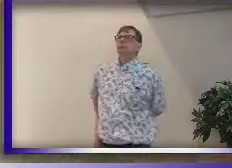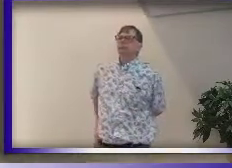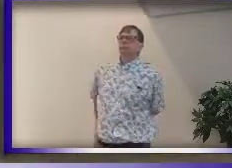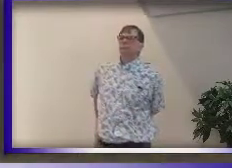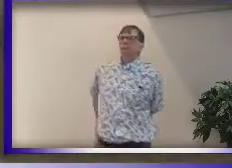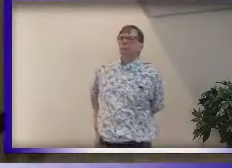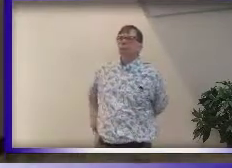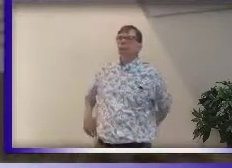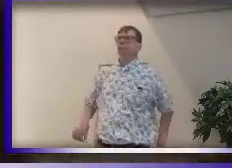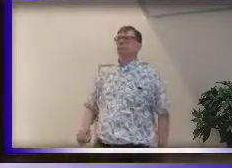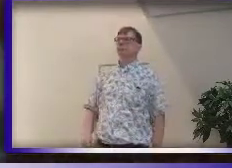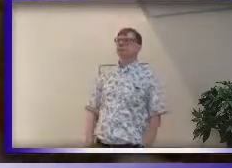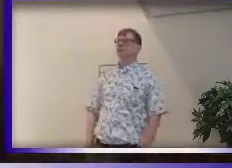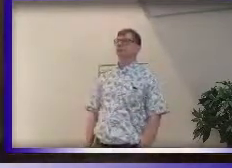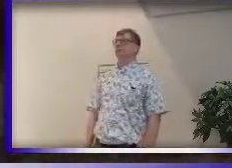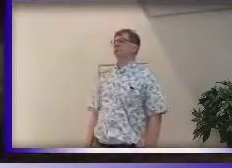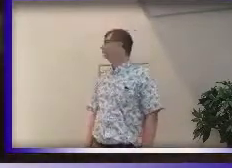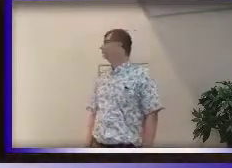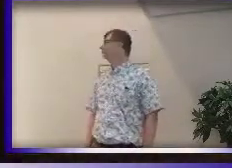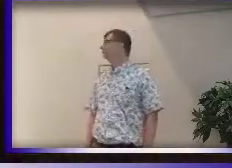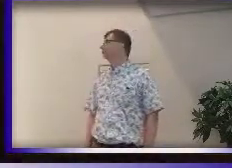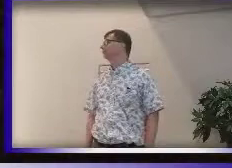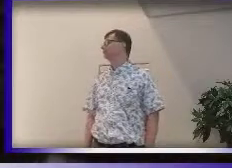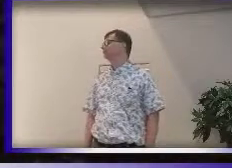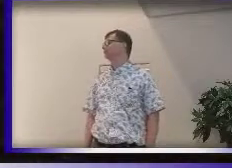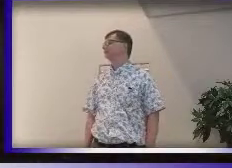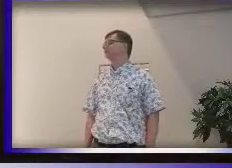Ms. Laura, welcome back.